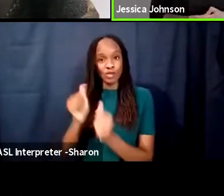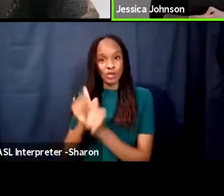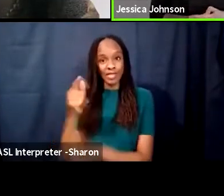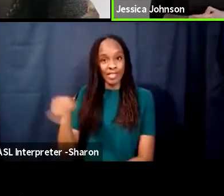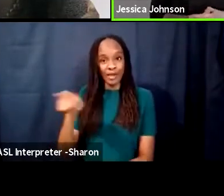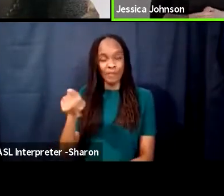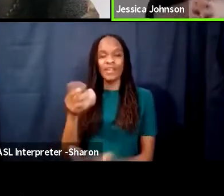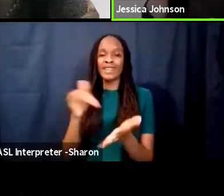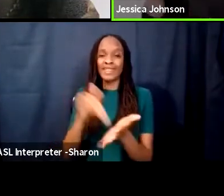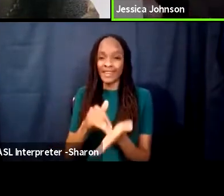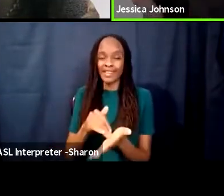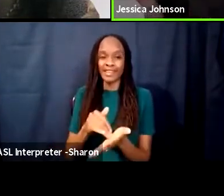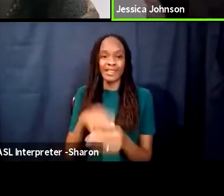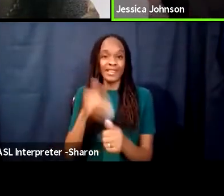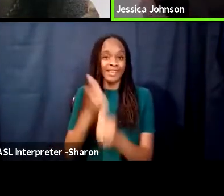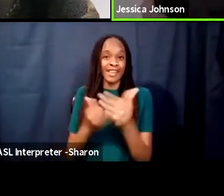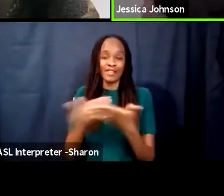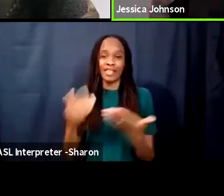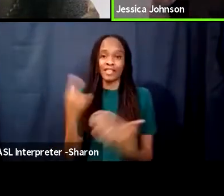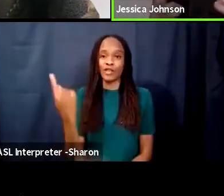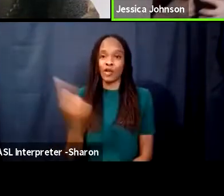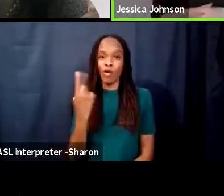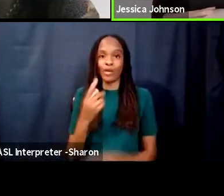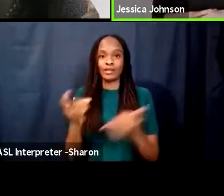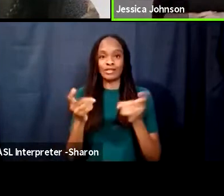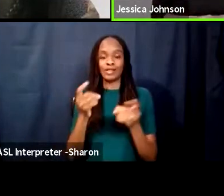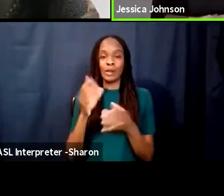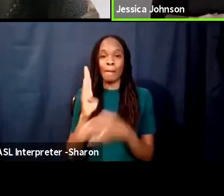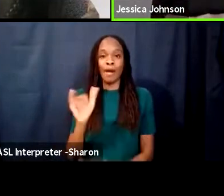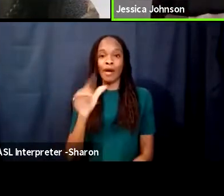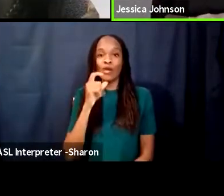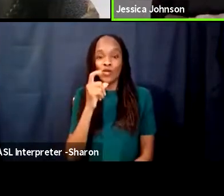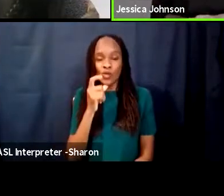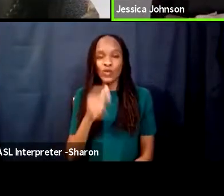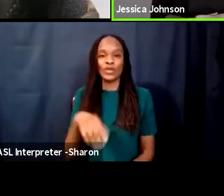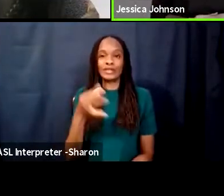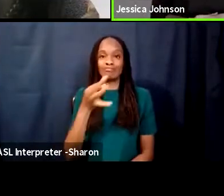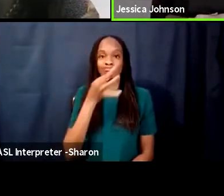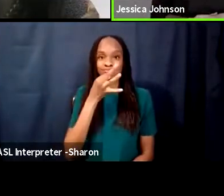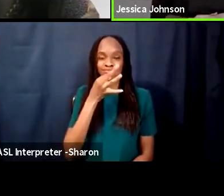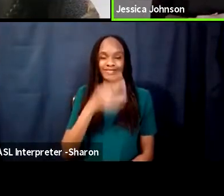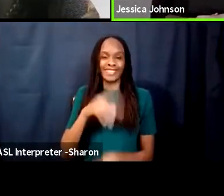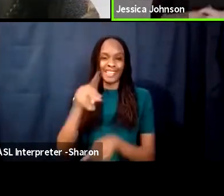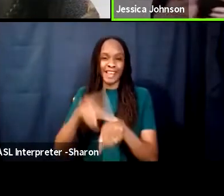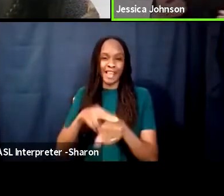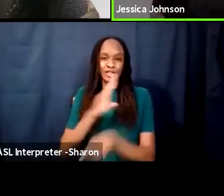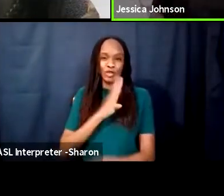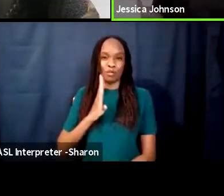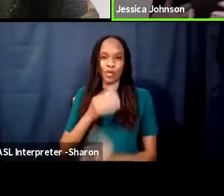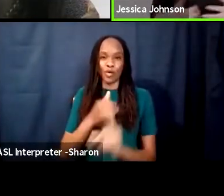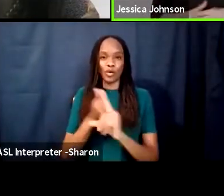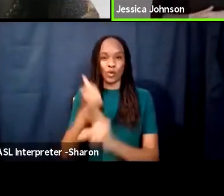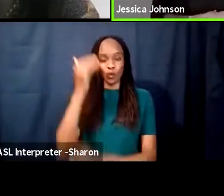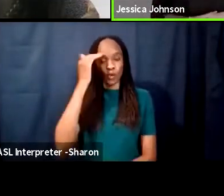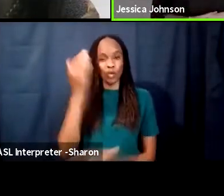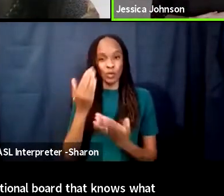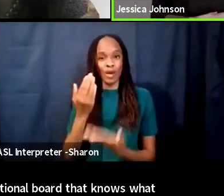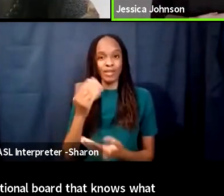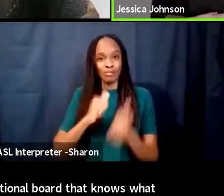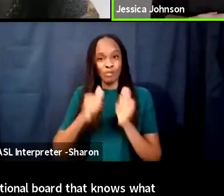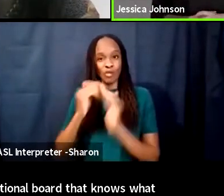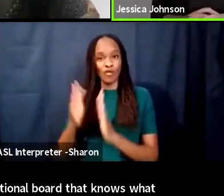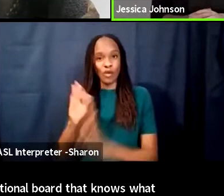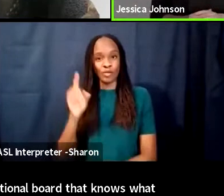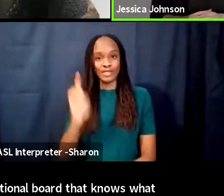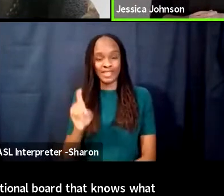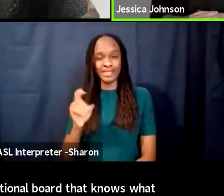again, that's everything is always governed by the experts, the national board that really knows what we need, knows what performers need.